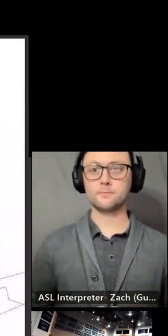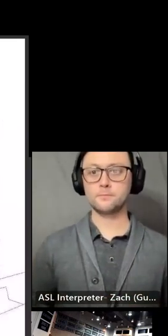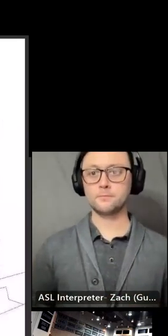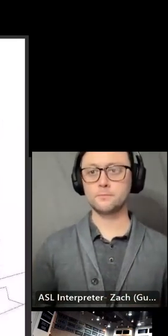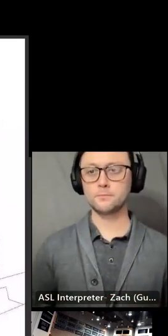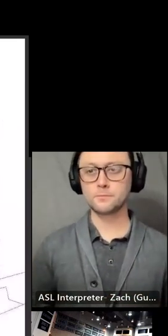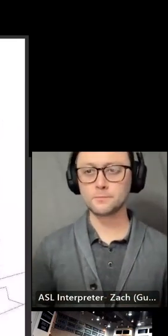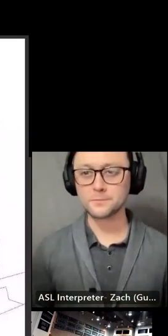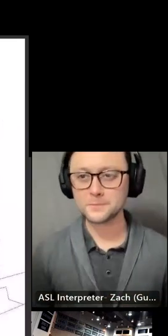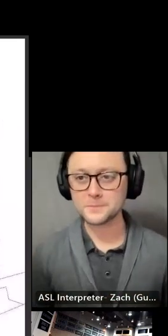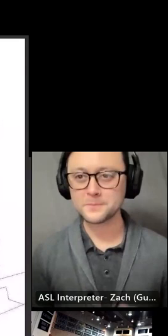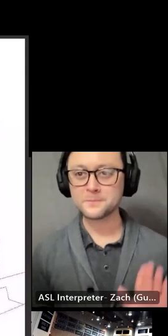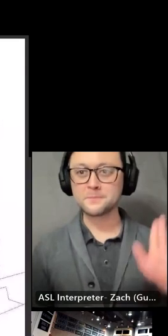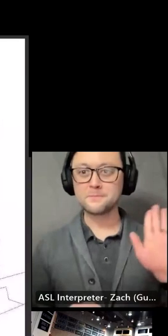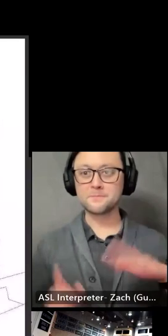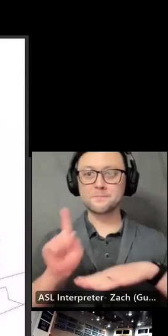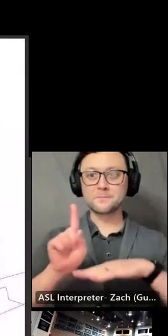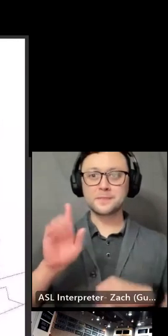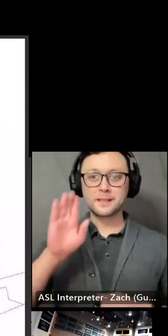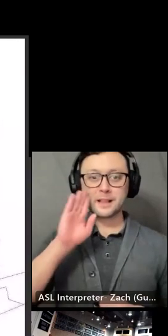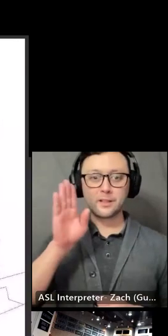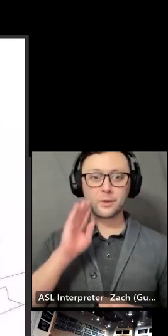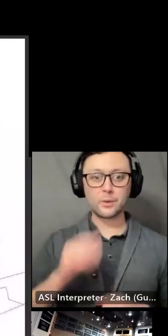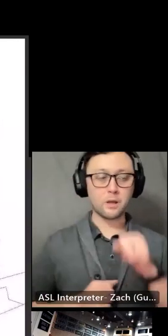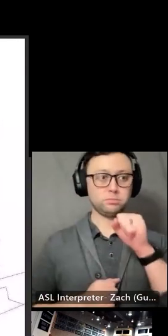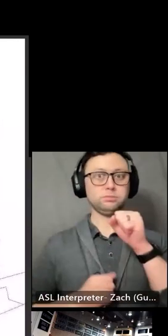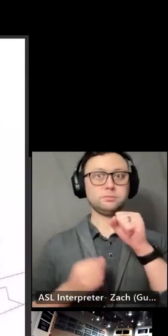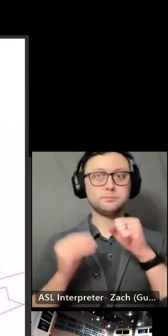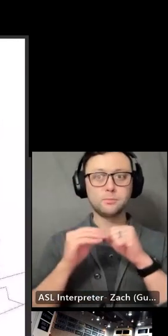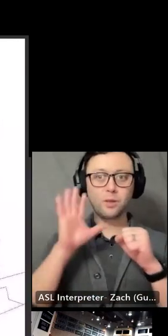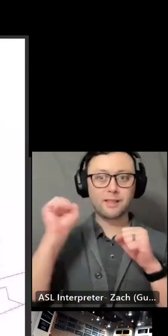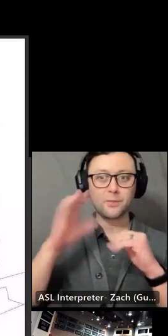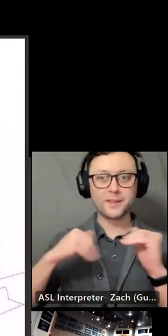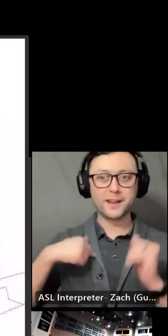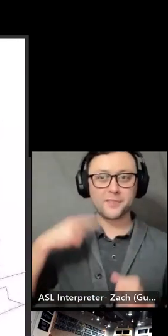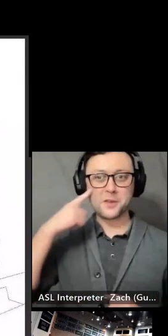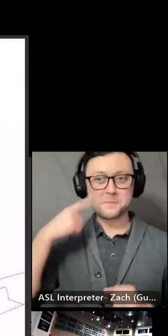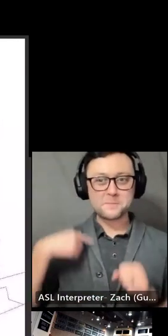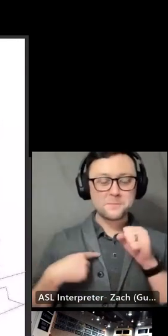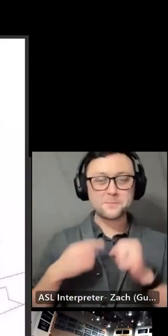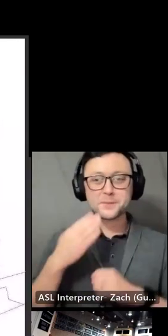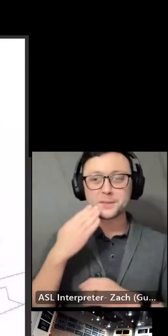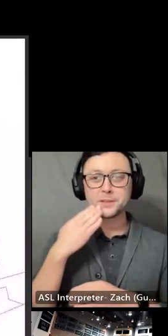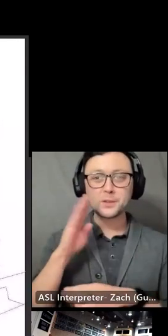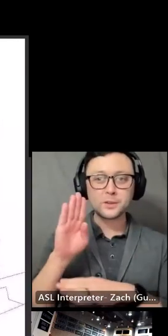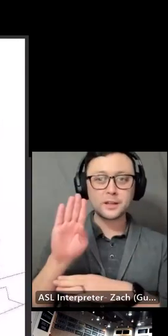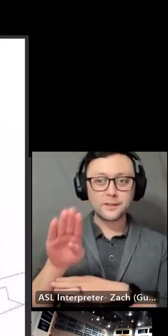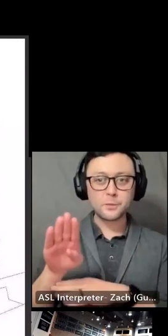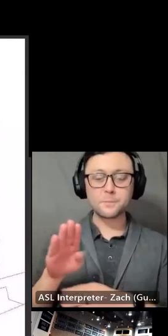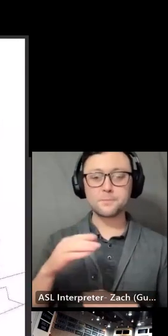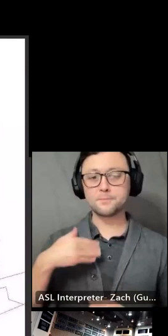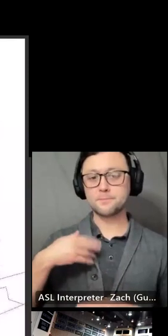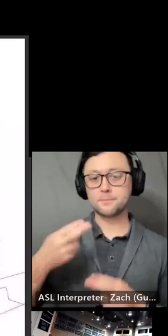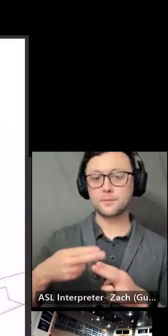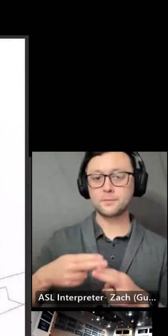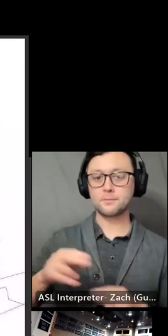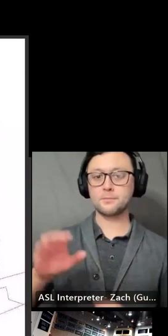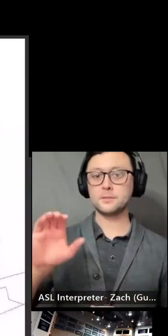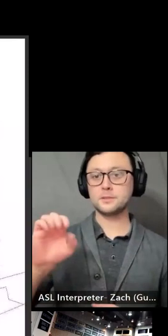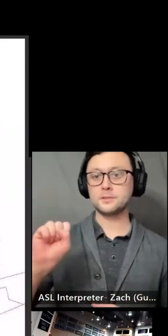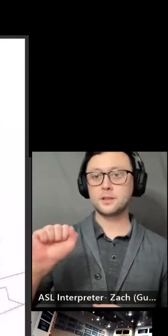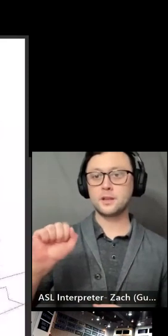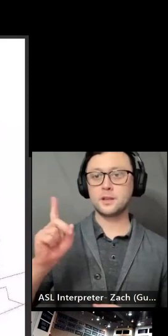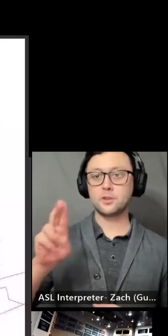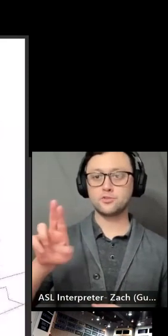thank you. Hello. Oh, this is louder than anticipated. Good evening, everybody. For those who do not know me, my name is Kendra Lara, and I am your